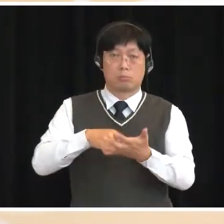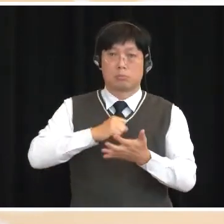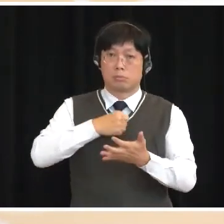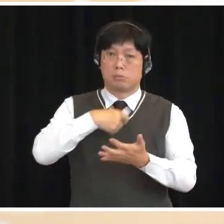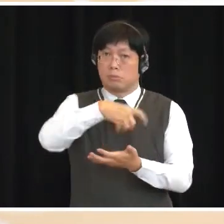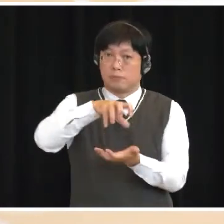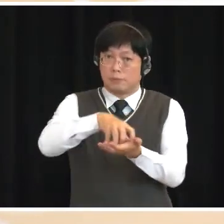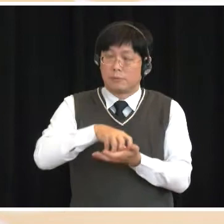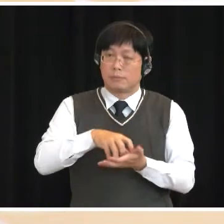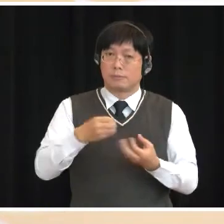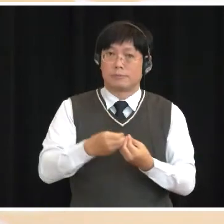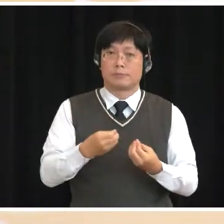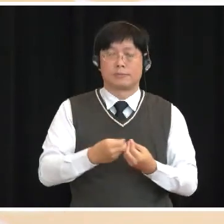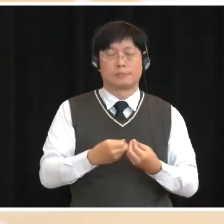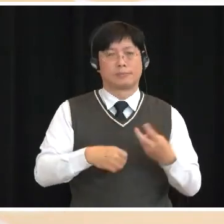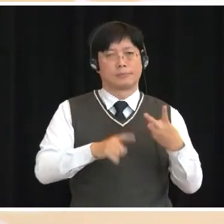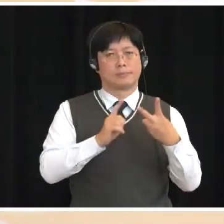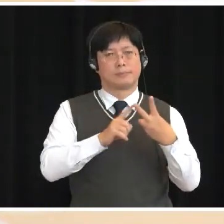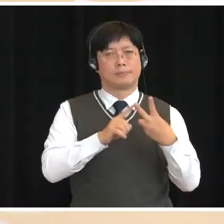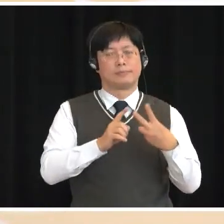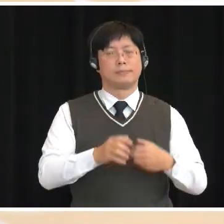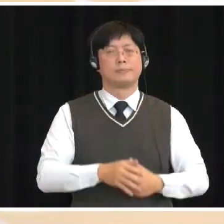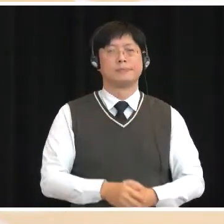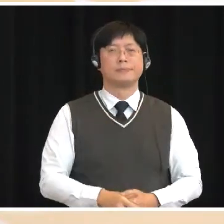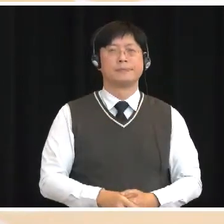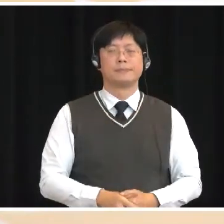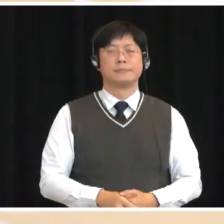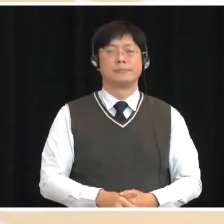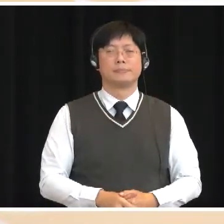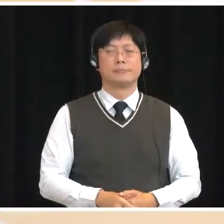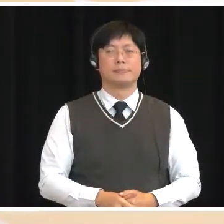I became aware of is missing.